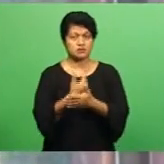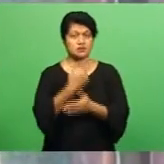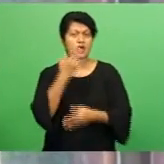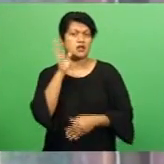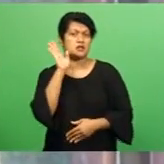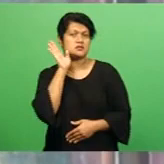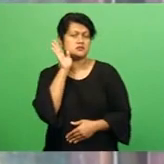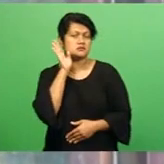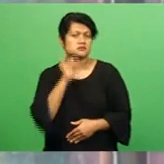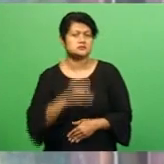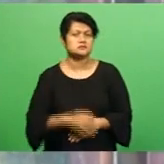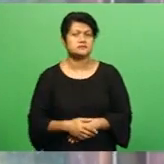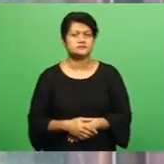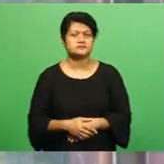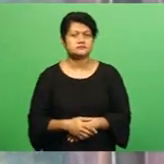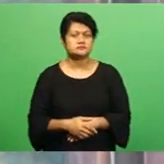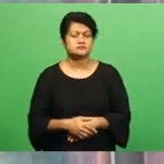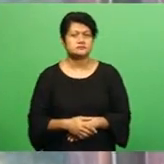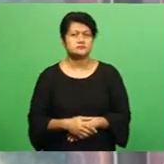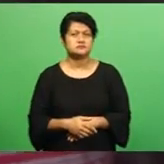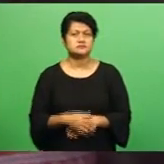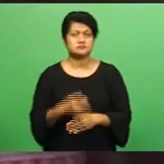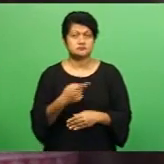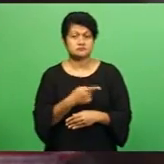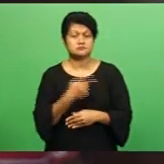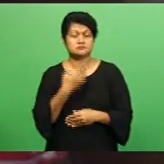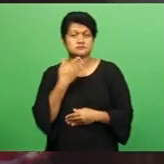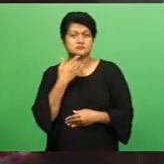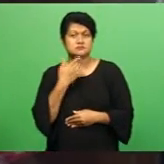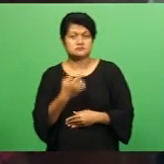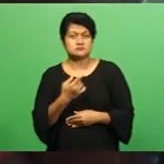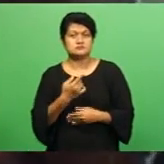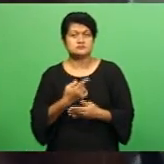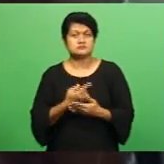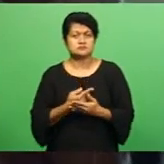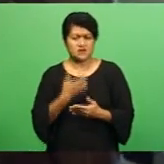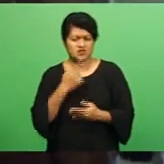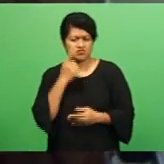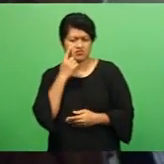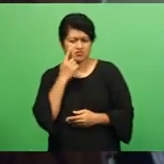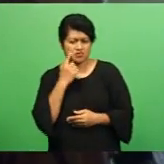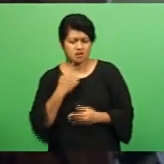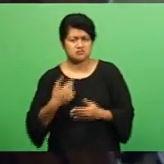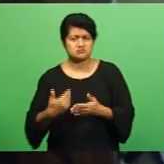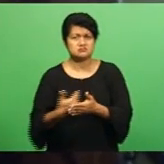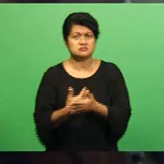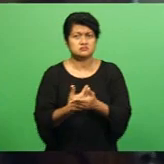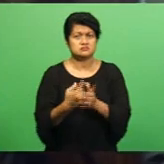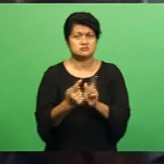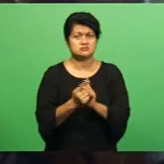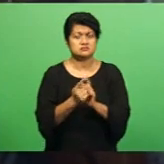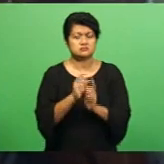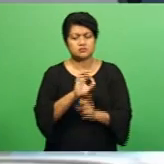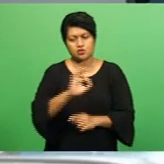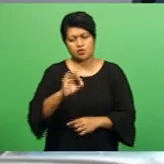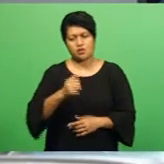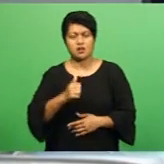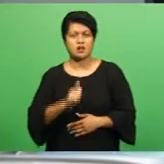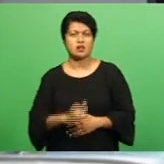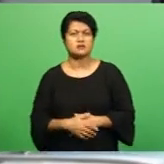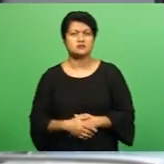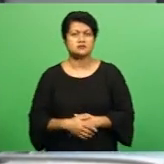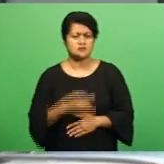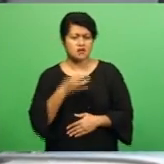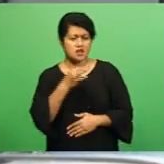her popularity among voters and her support base to try and get into the meeting, but it didn't work. I came and I asked those people, they